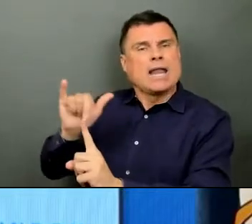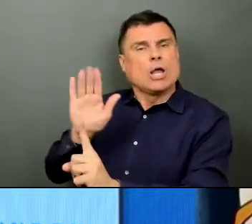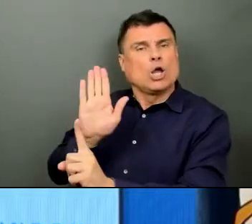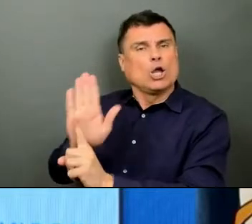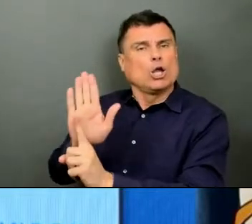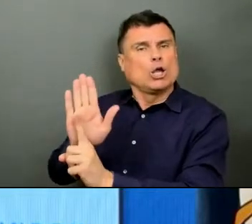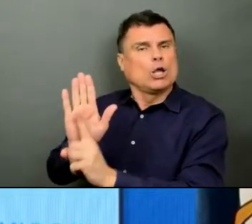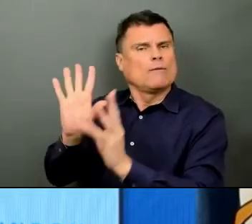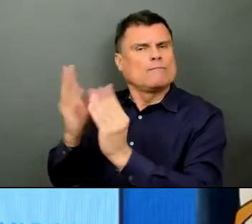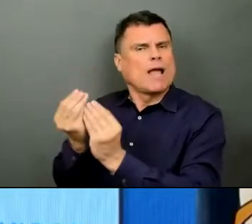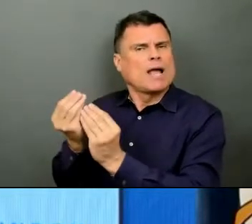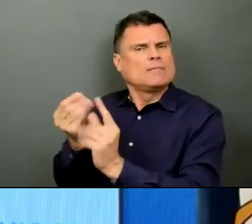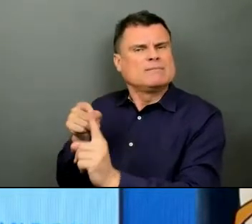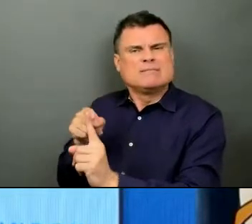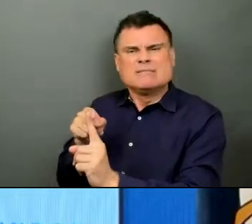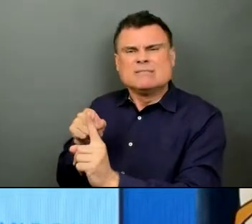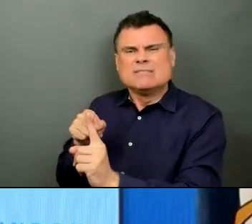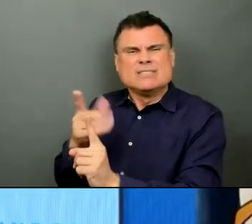with 16-year-olds.